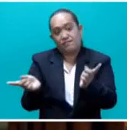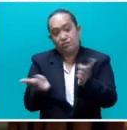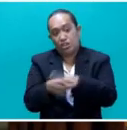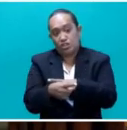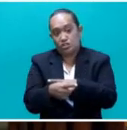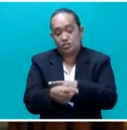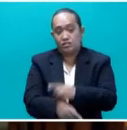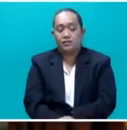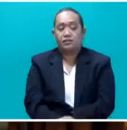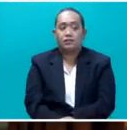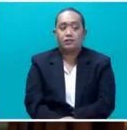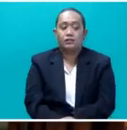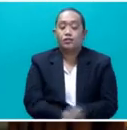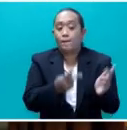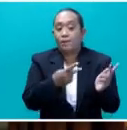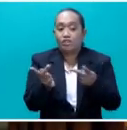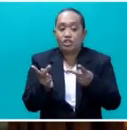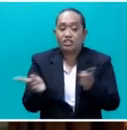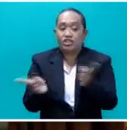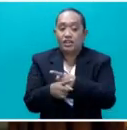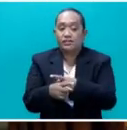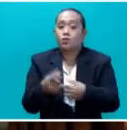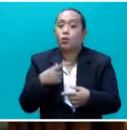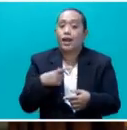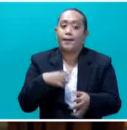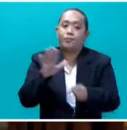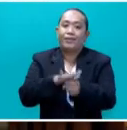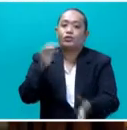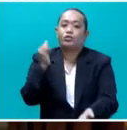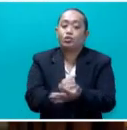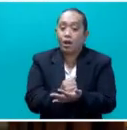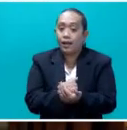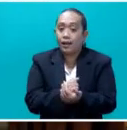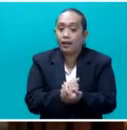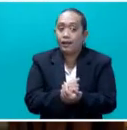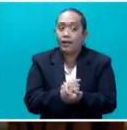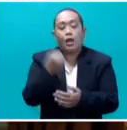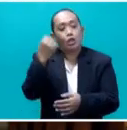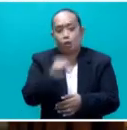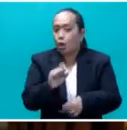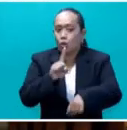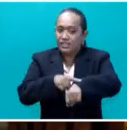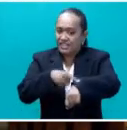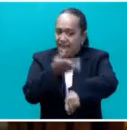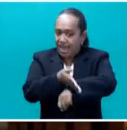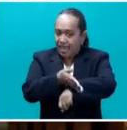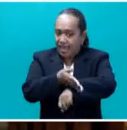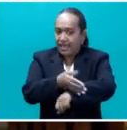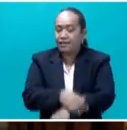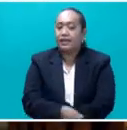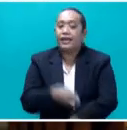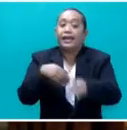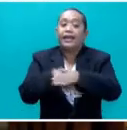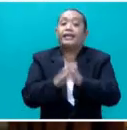the provisions were changed to ensure that there is no delay in